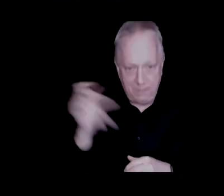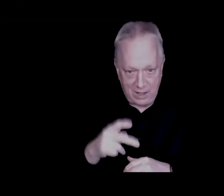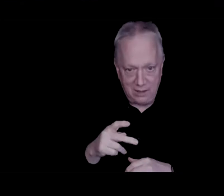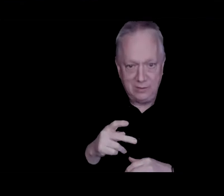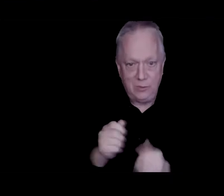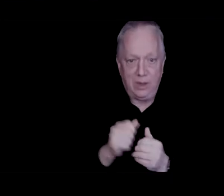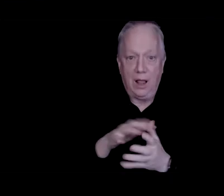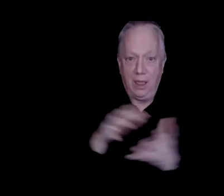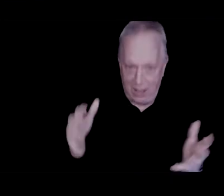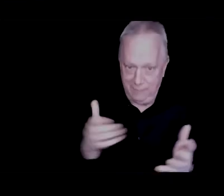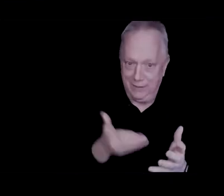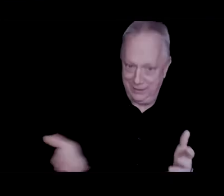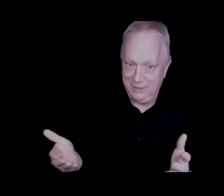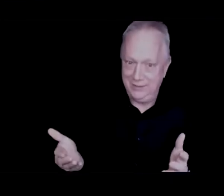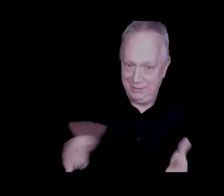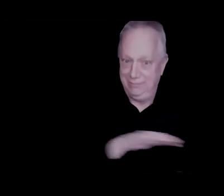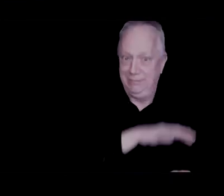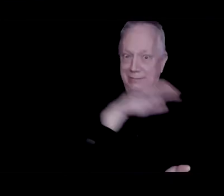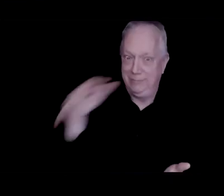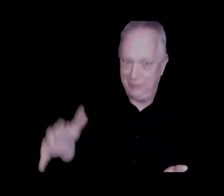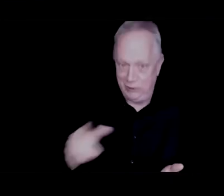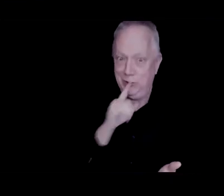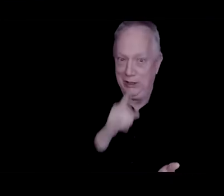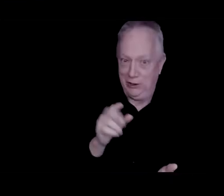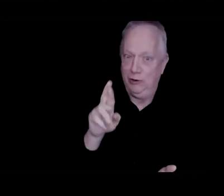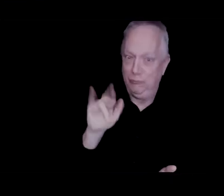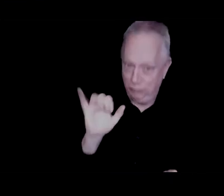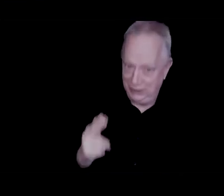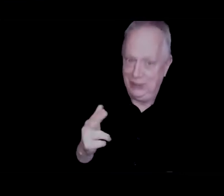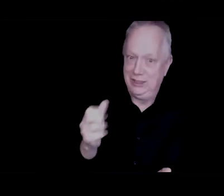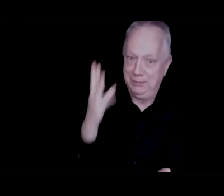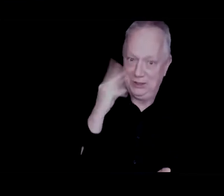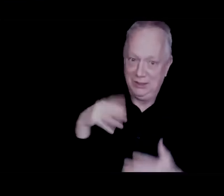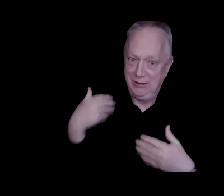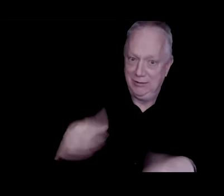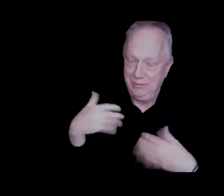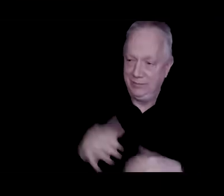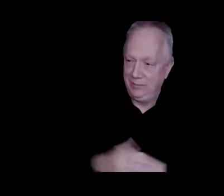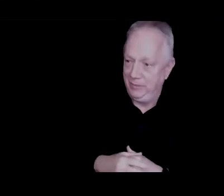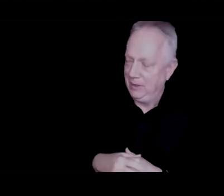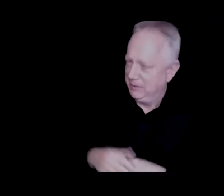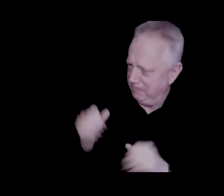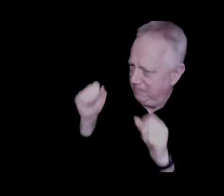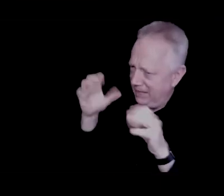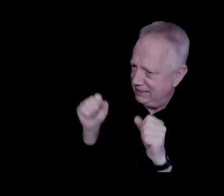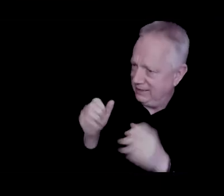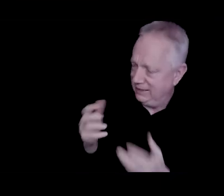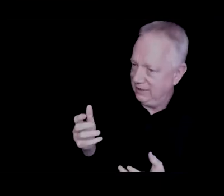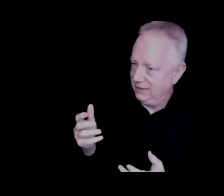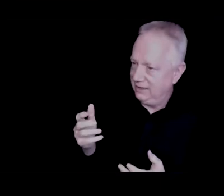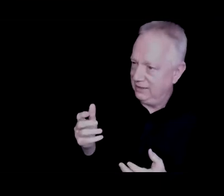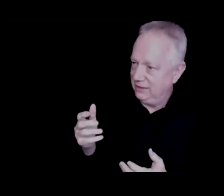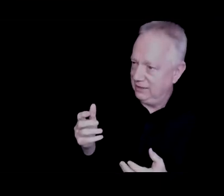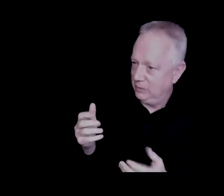a lot of things. It was very, very rich experience. It was amazing. Was